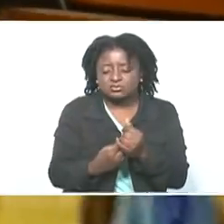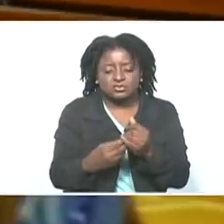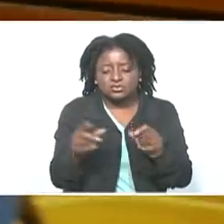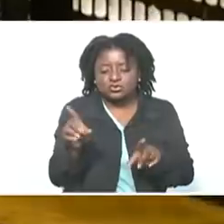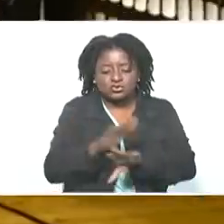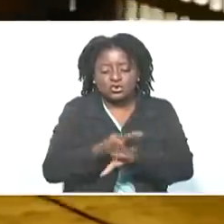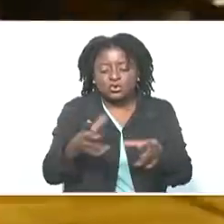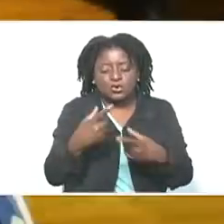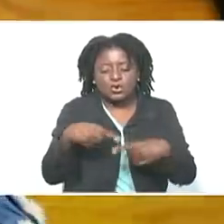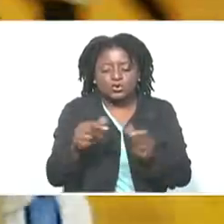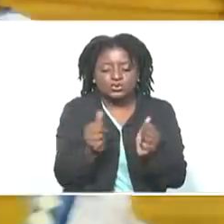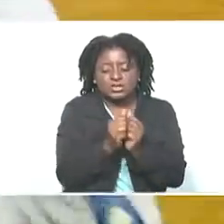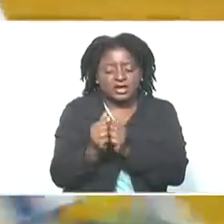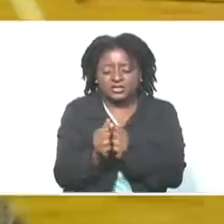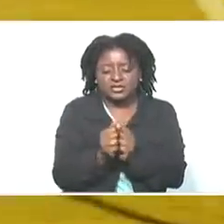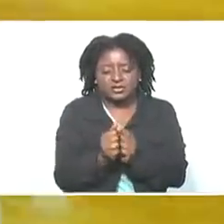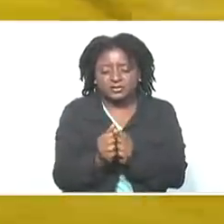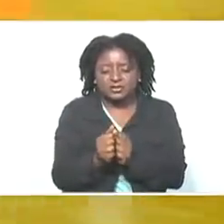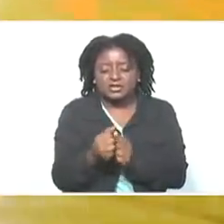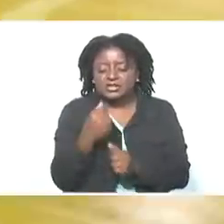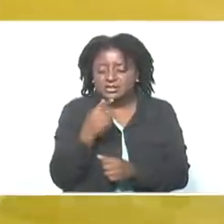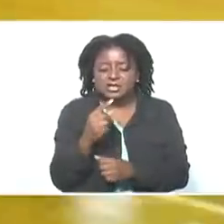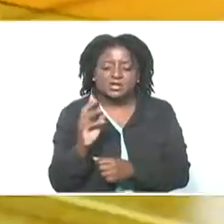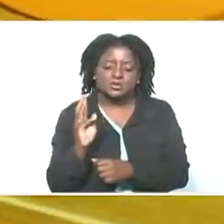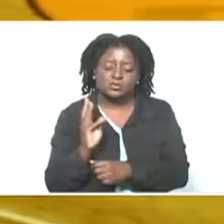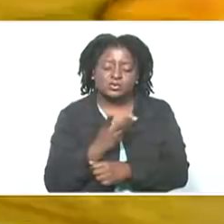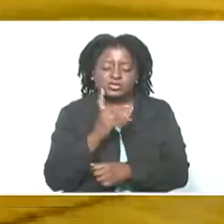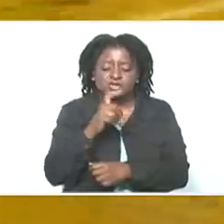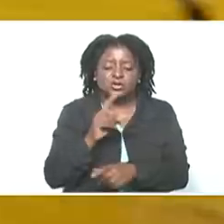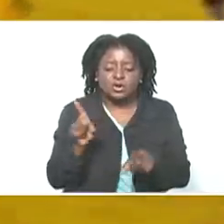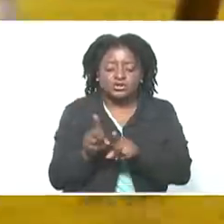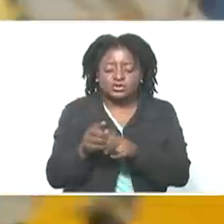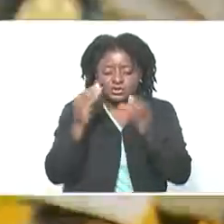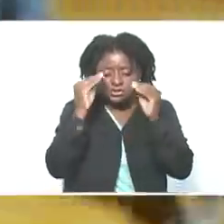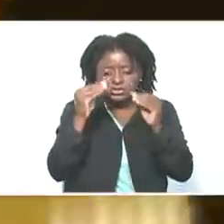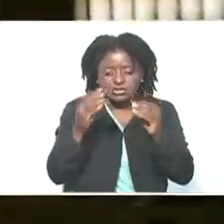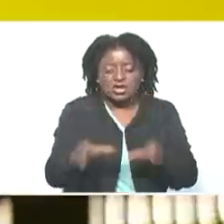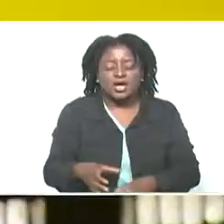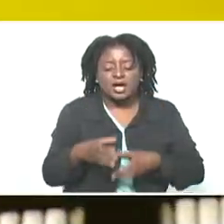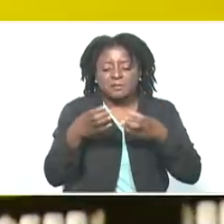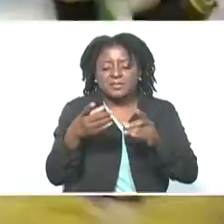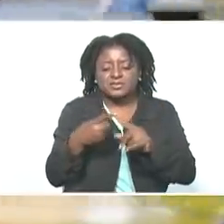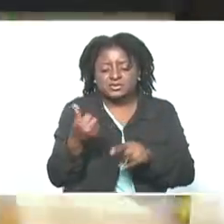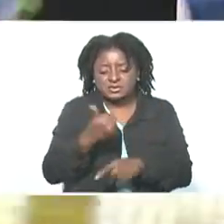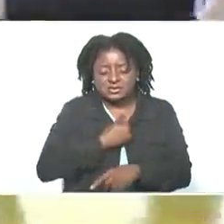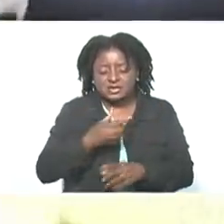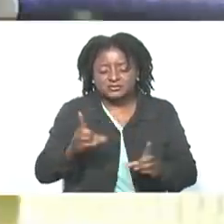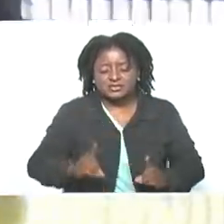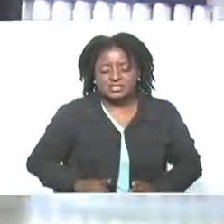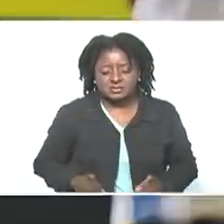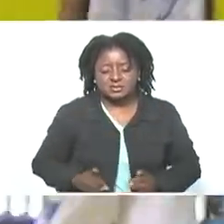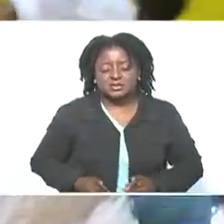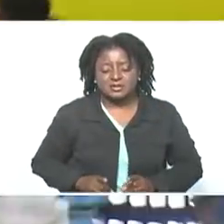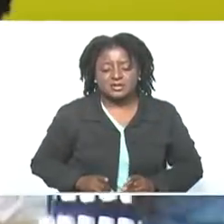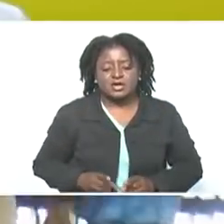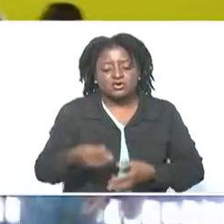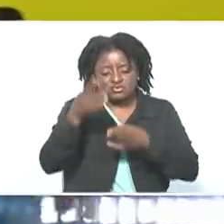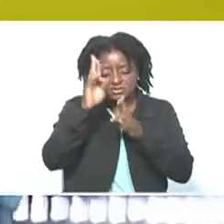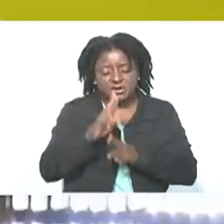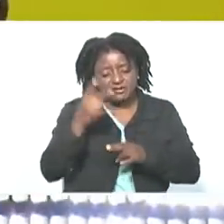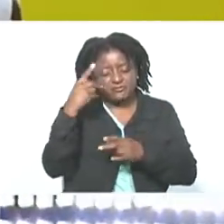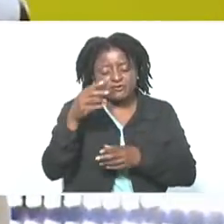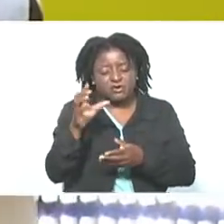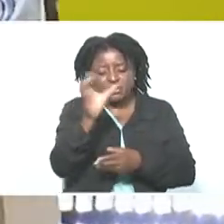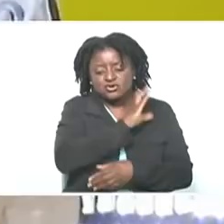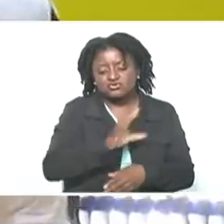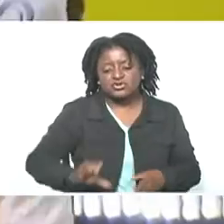should also be teaching a commitment to self-discipline and an abiding respect for Christian values and the rule of the law. I